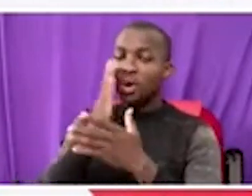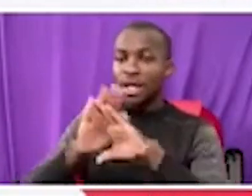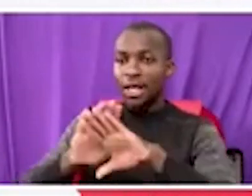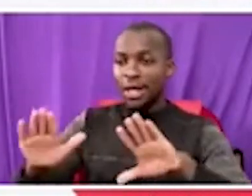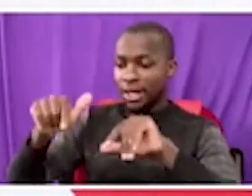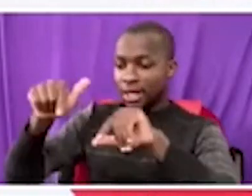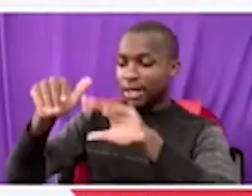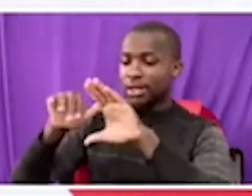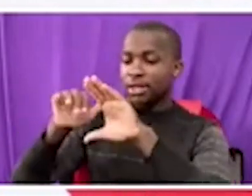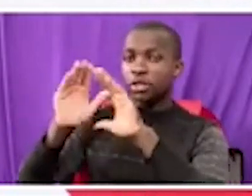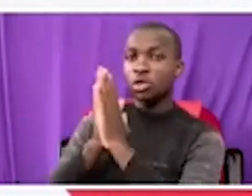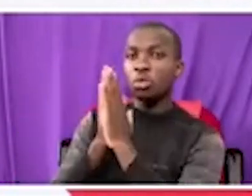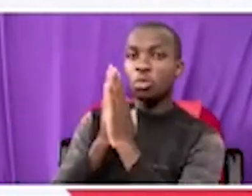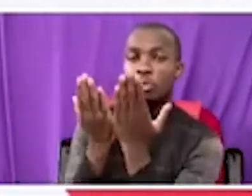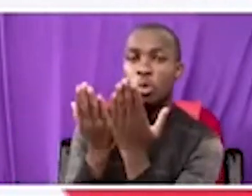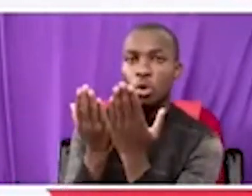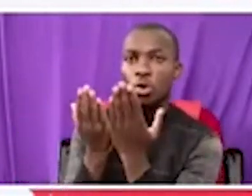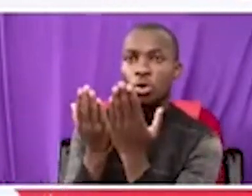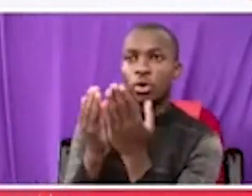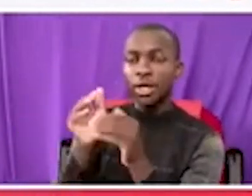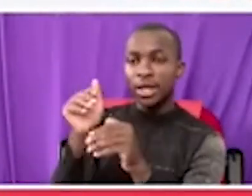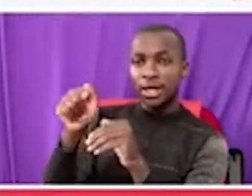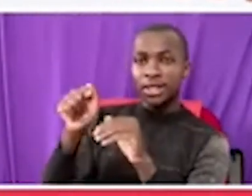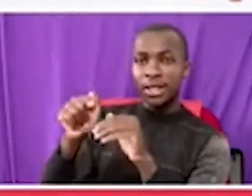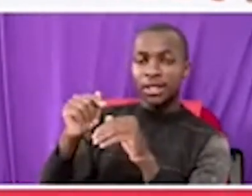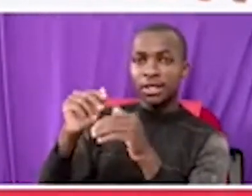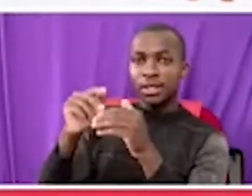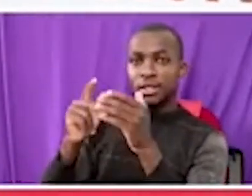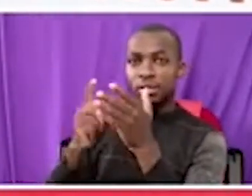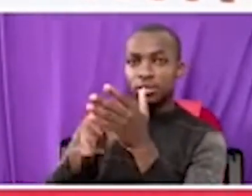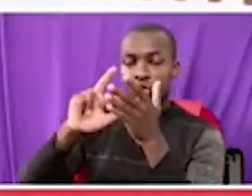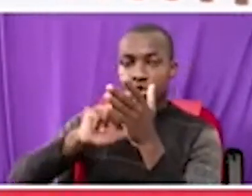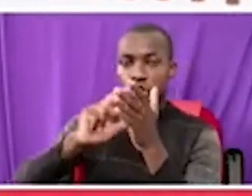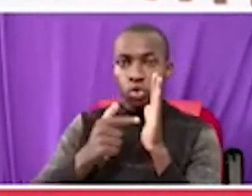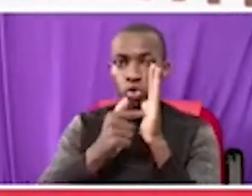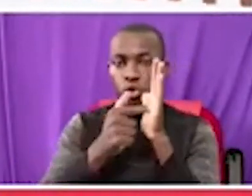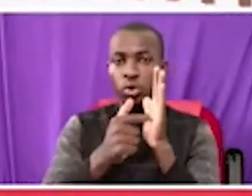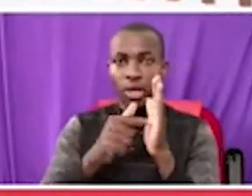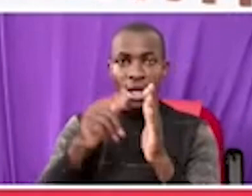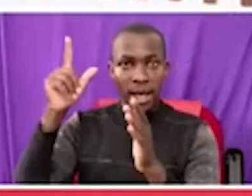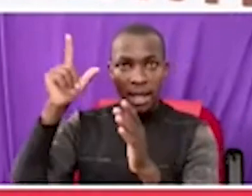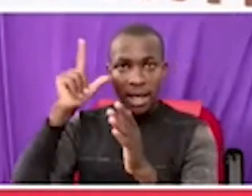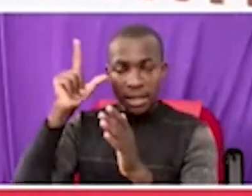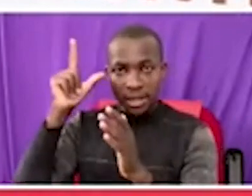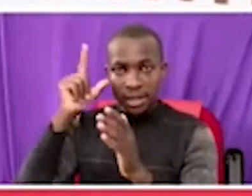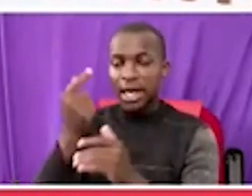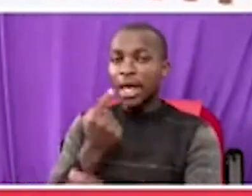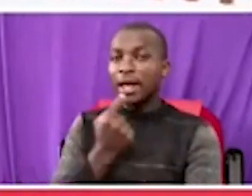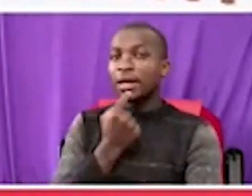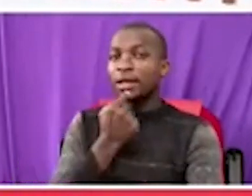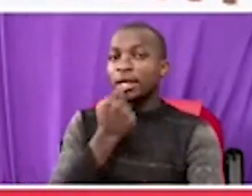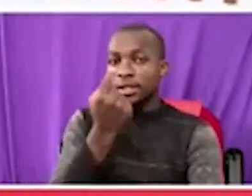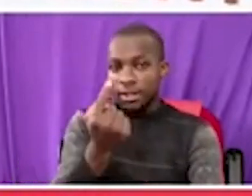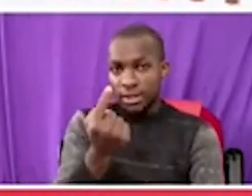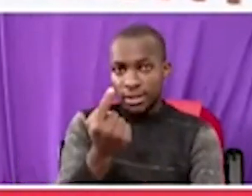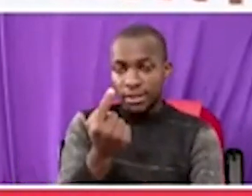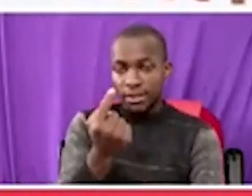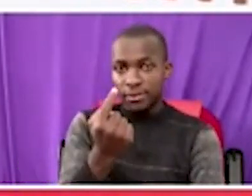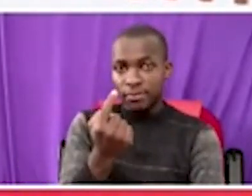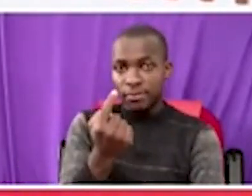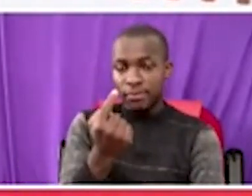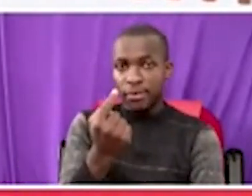book is being articulated and crystallized. Listen to this. He says, the